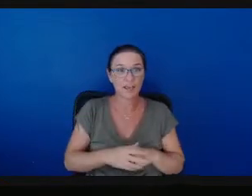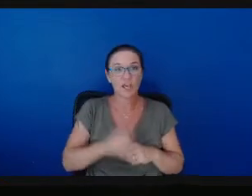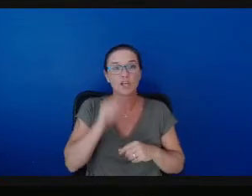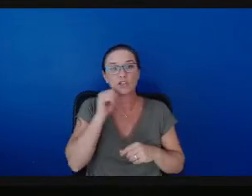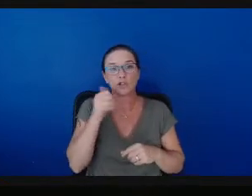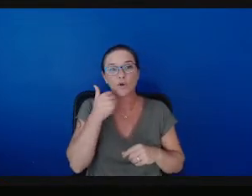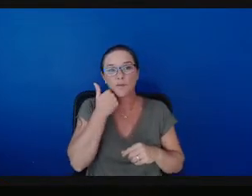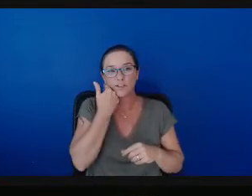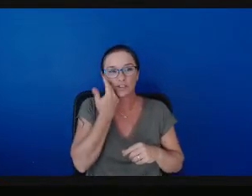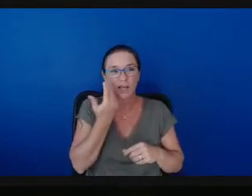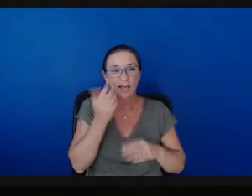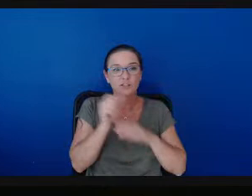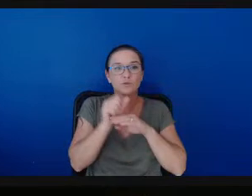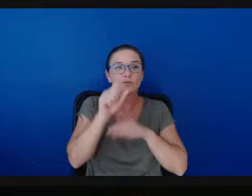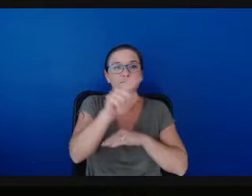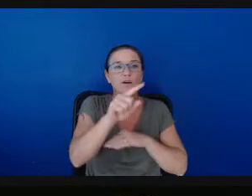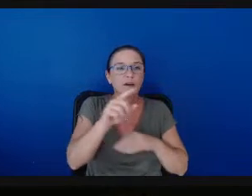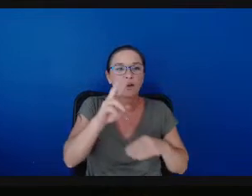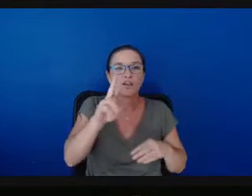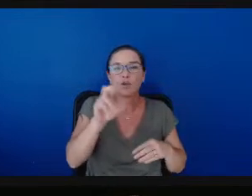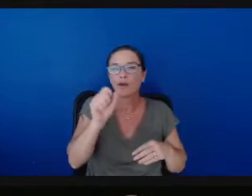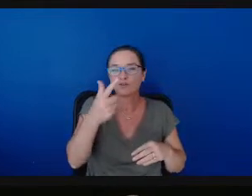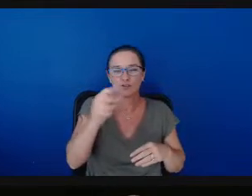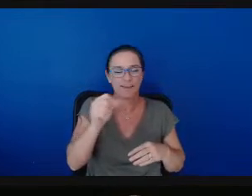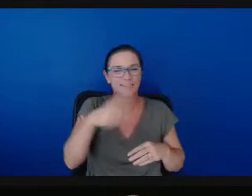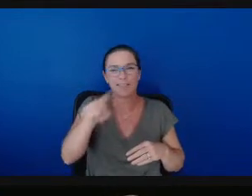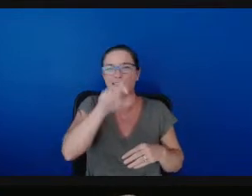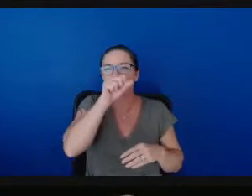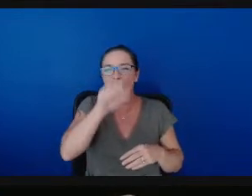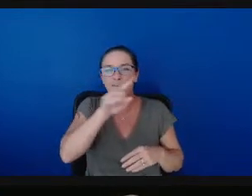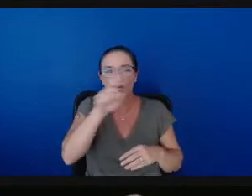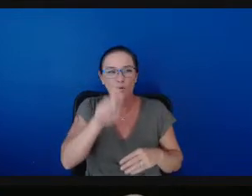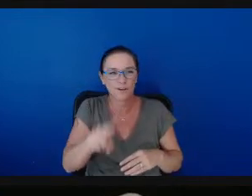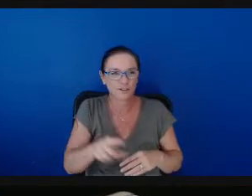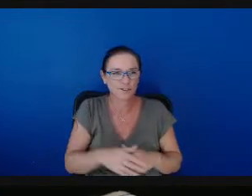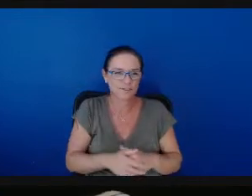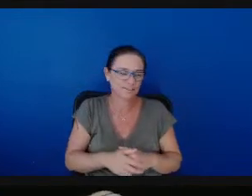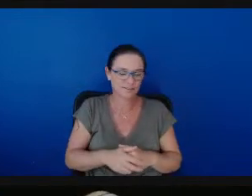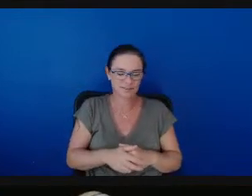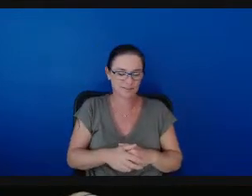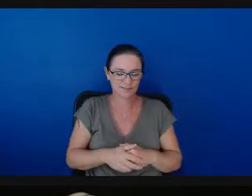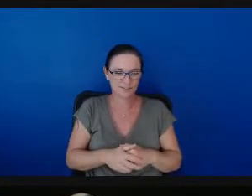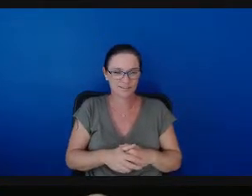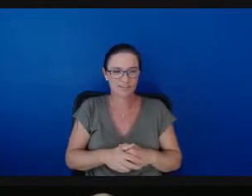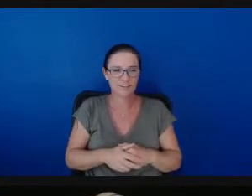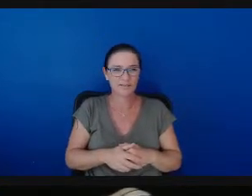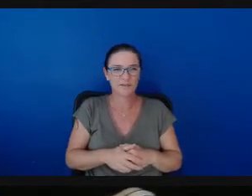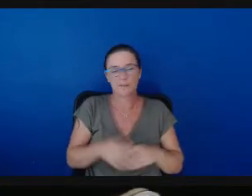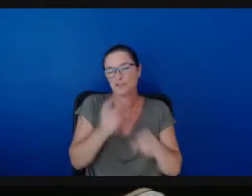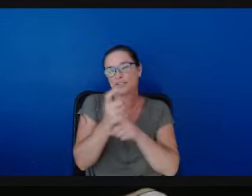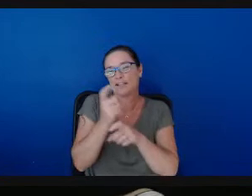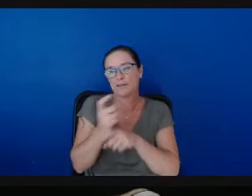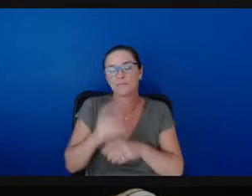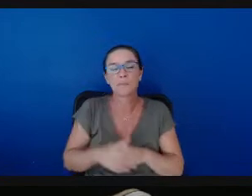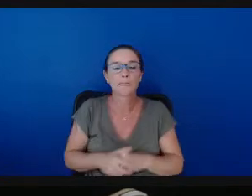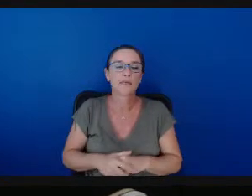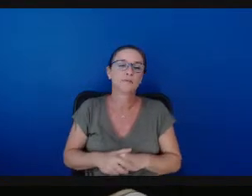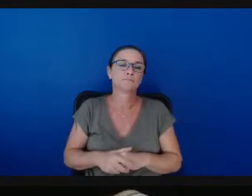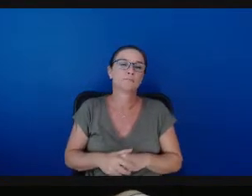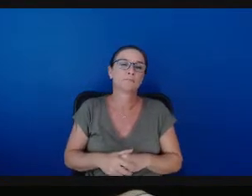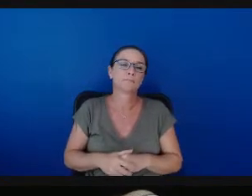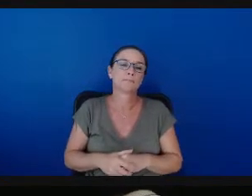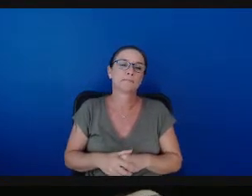sending these to USGS as well. They love questions. They love these things. You know, no, I'm just kidding. But Yeah.